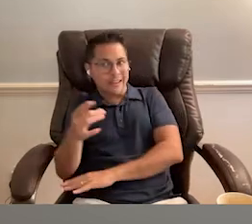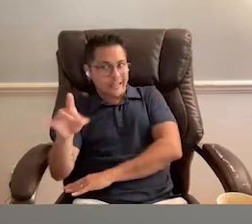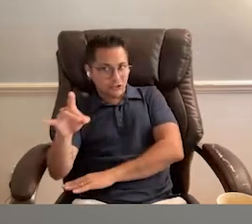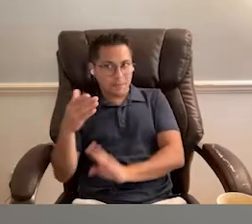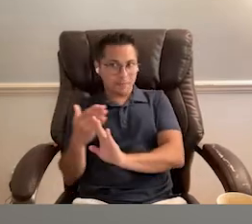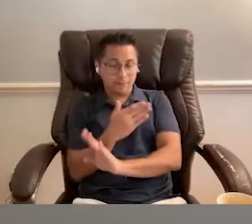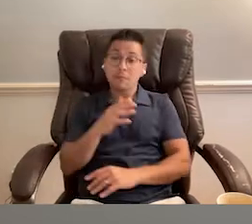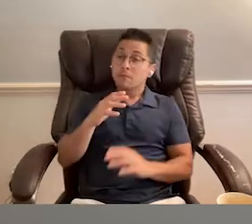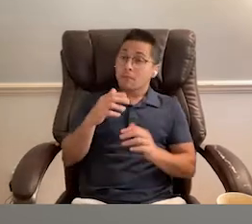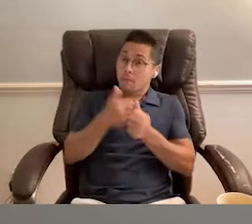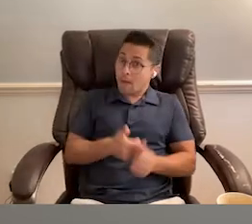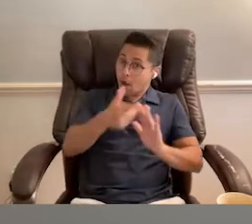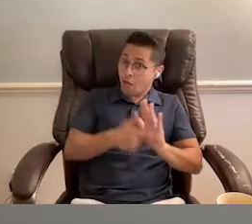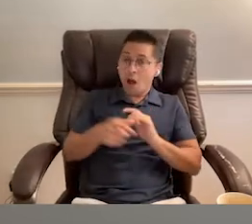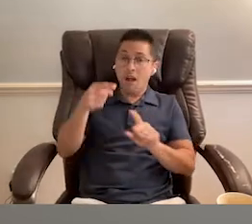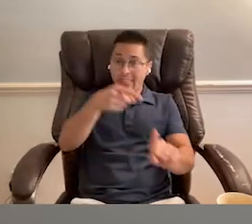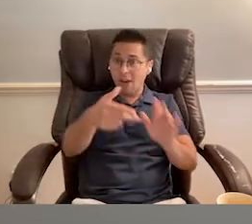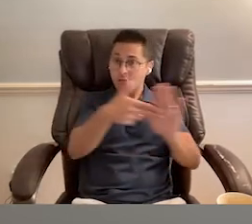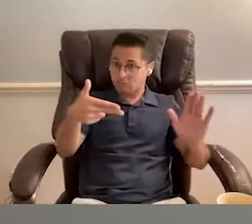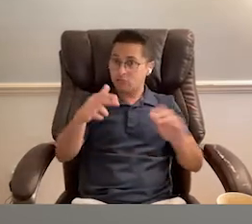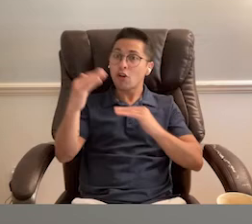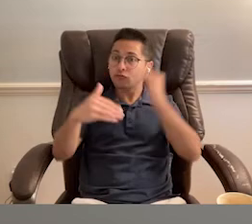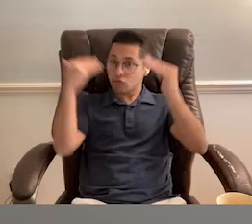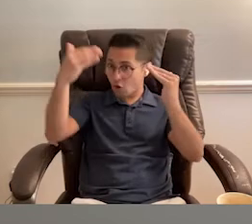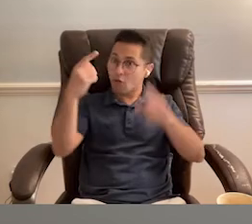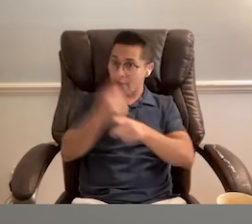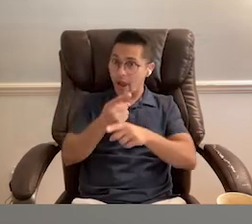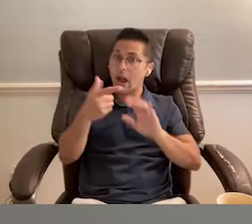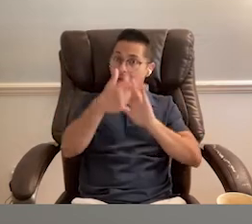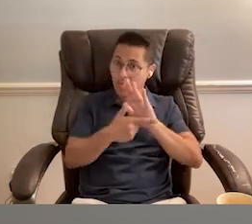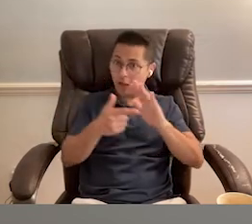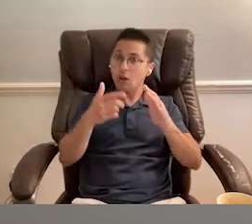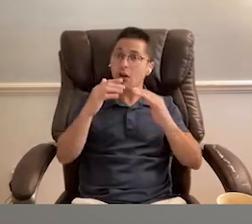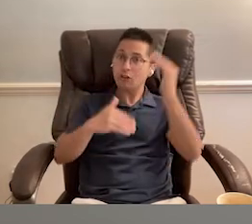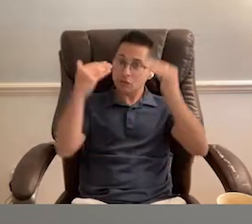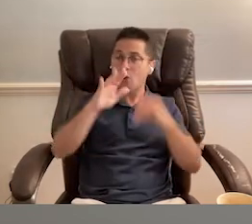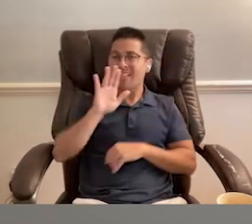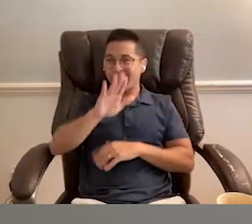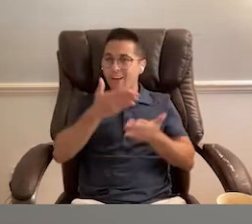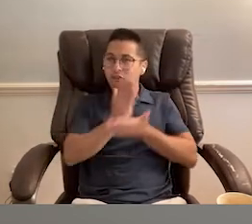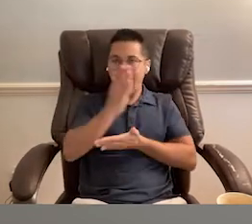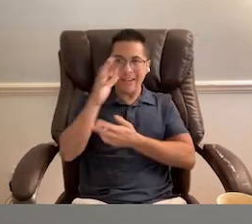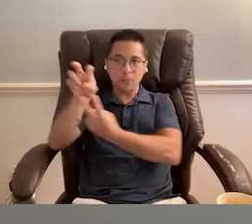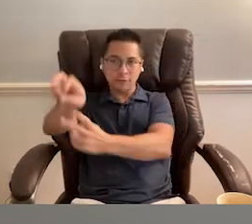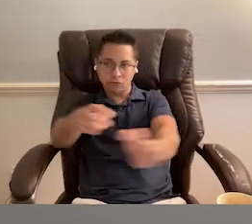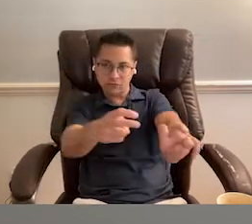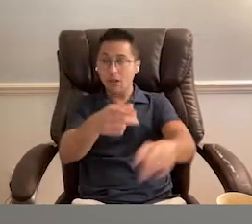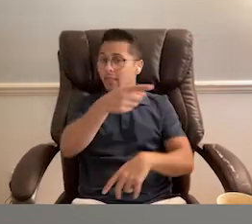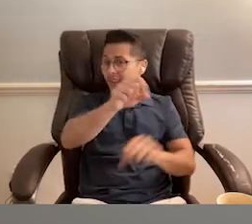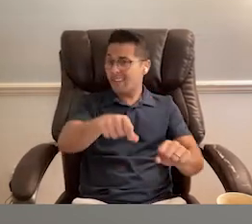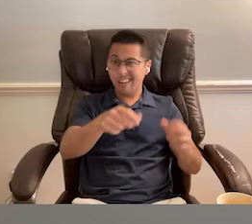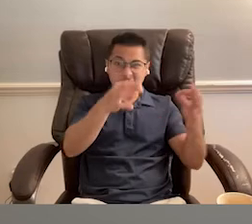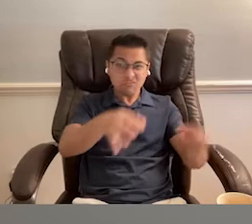18, by law, they are now an adult, right? A legal adult. Their rights will transfer to them. So they can make their